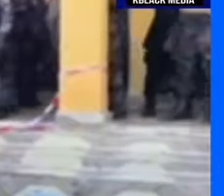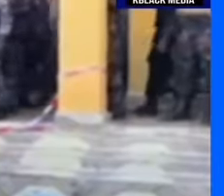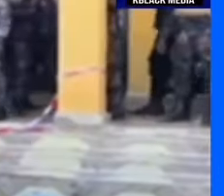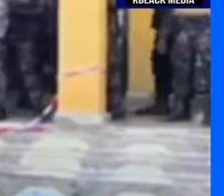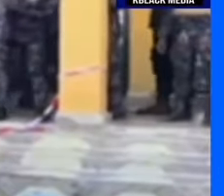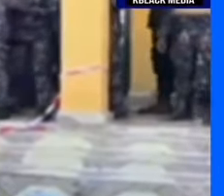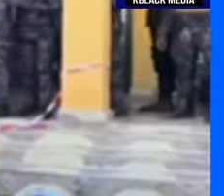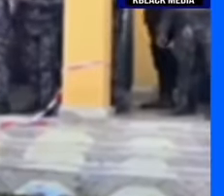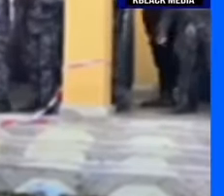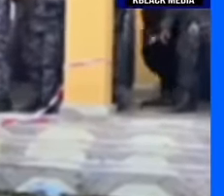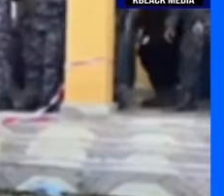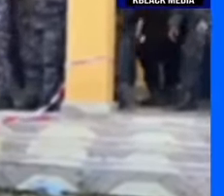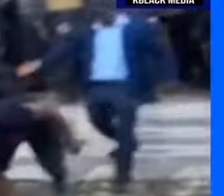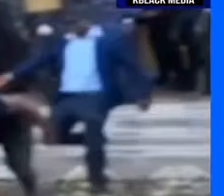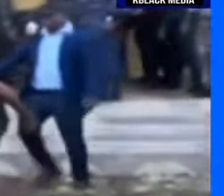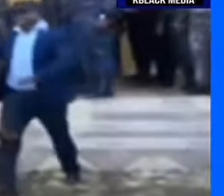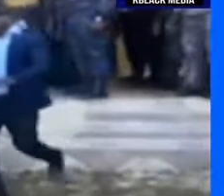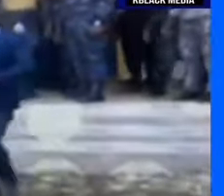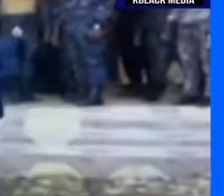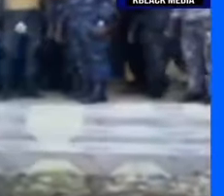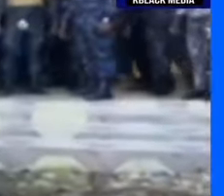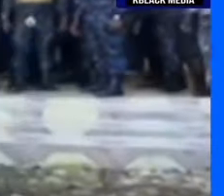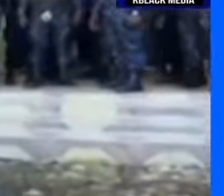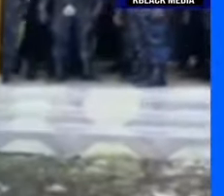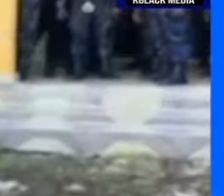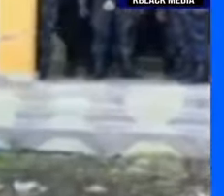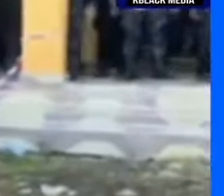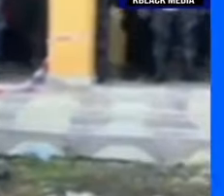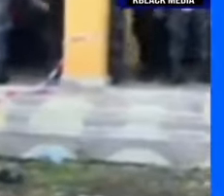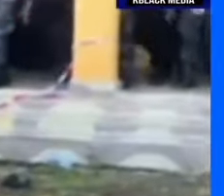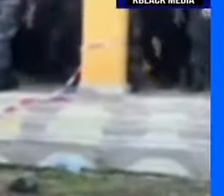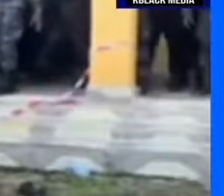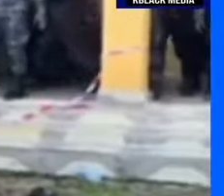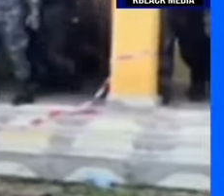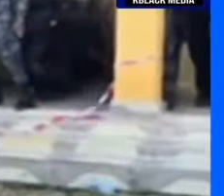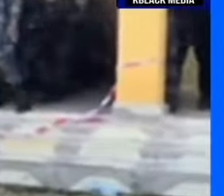Now, Nakabe Bia Bakoko into tension,